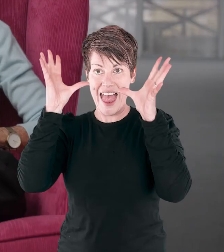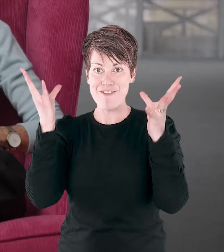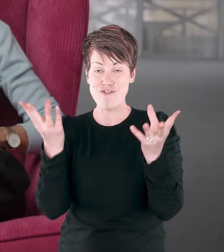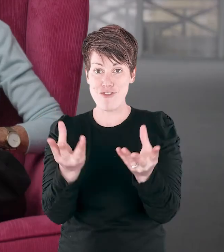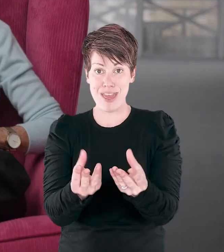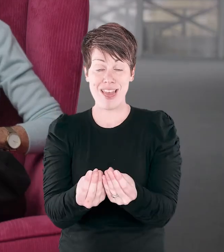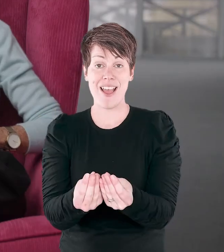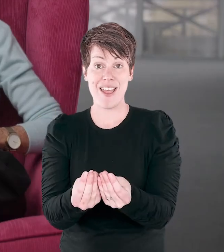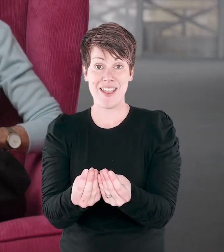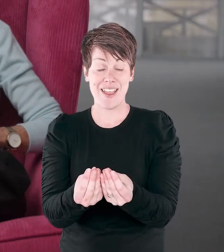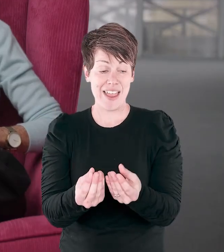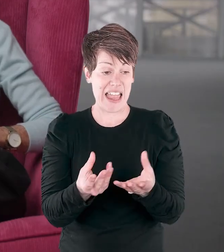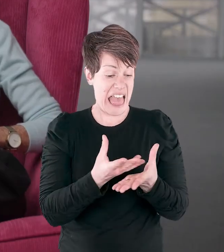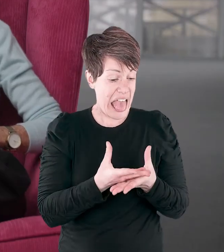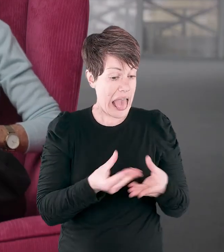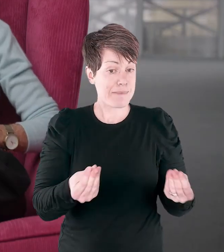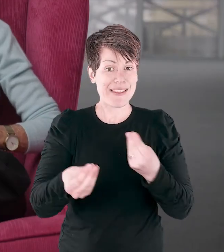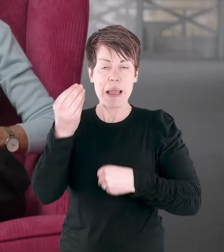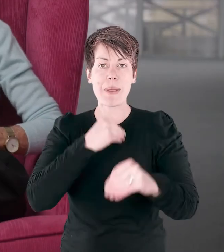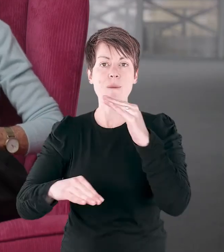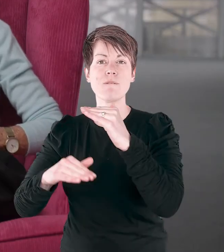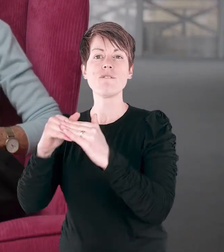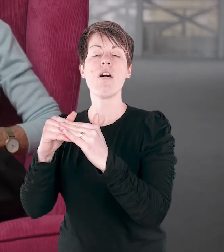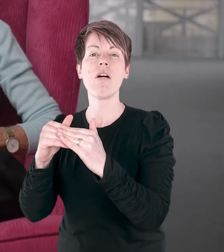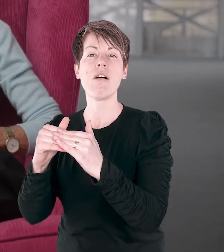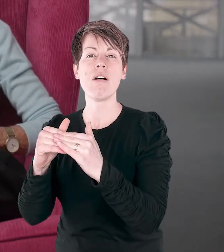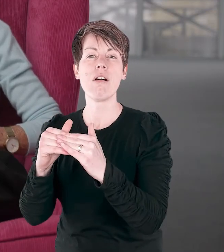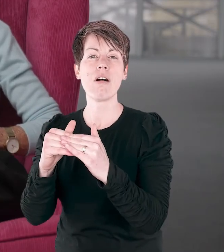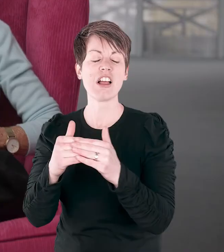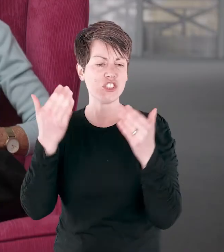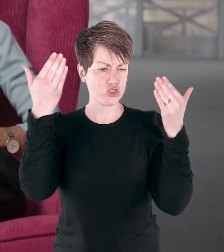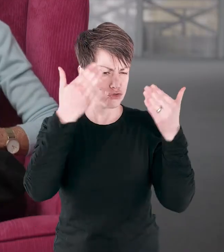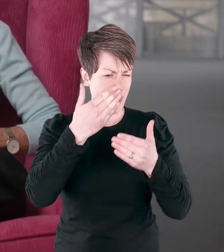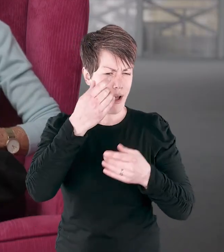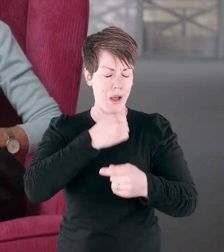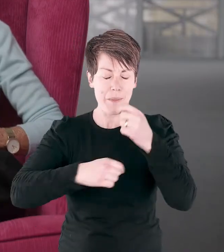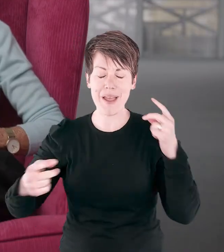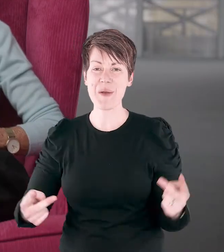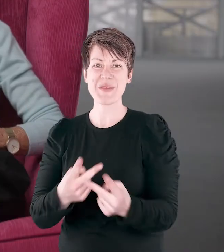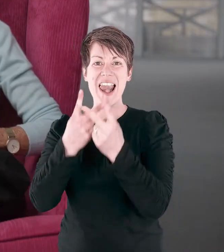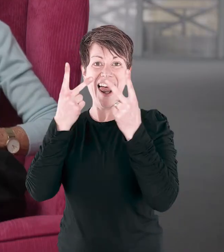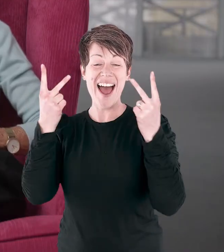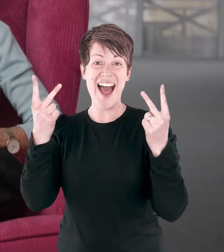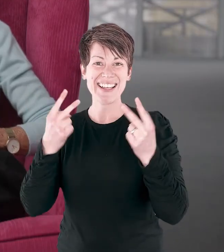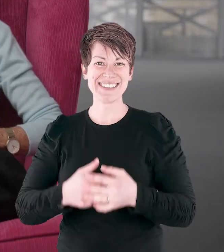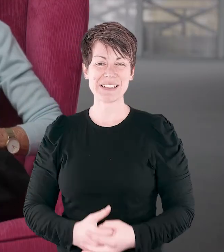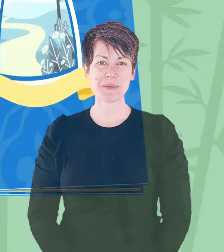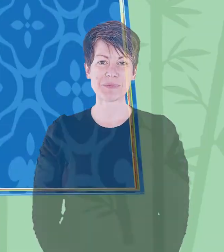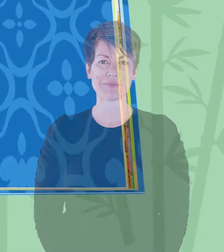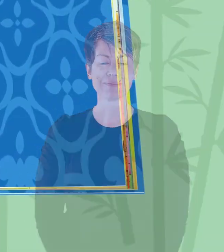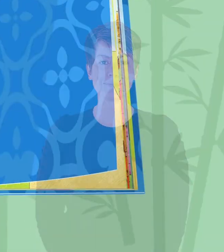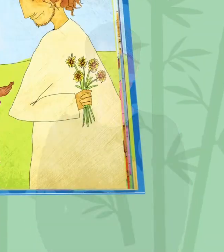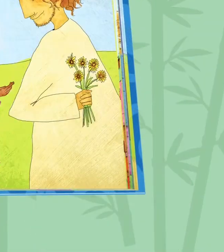everything. Taking the emptiness and filling it up. Taking the darkness and making it light.